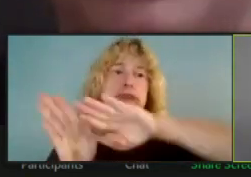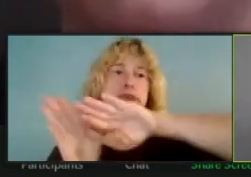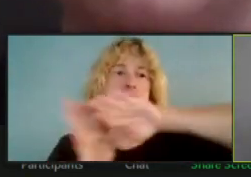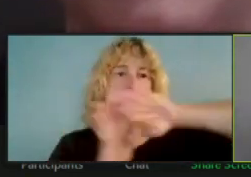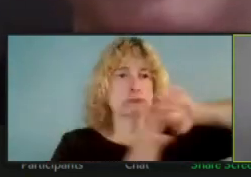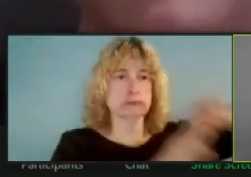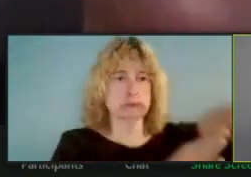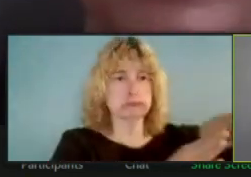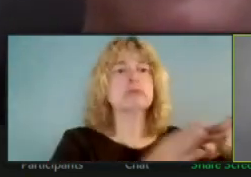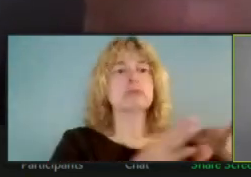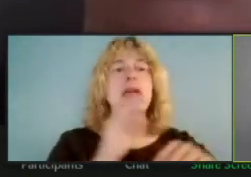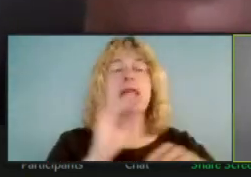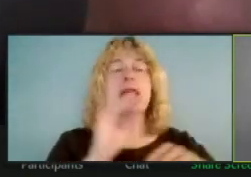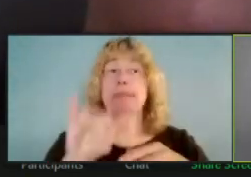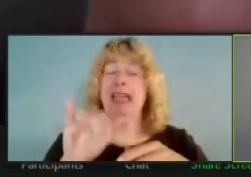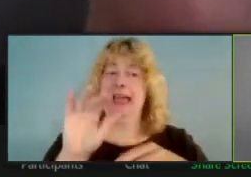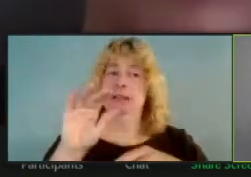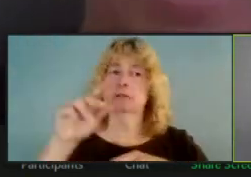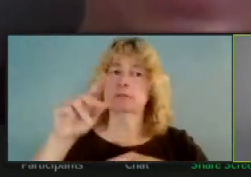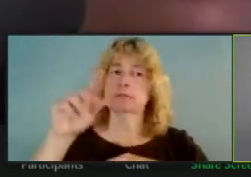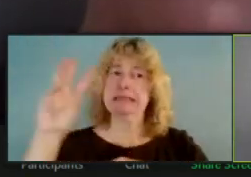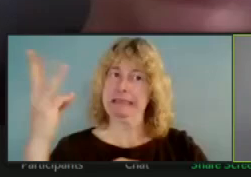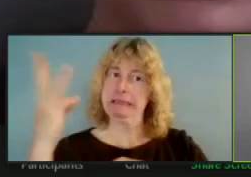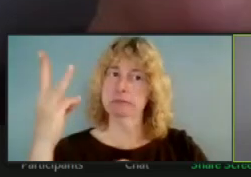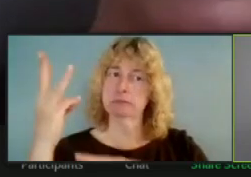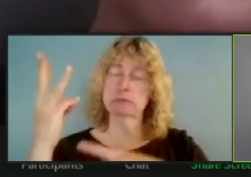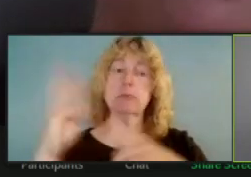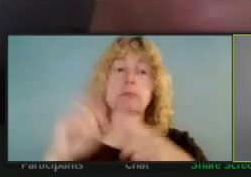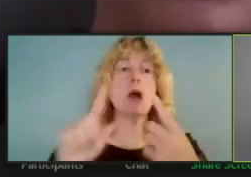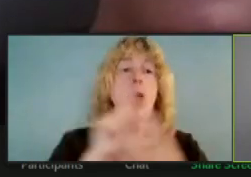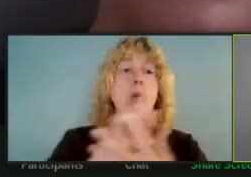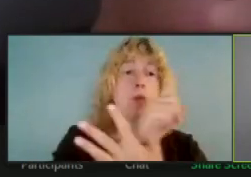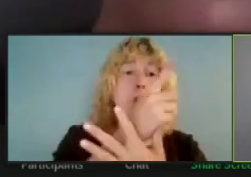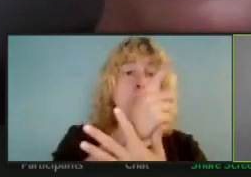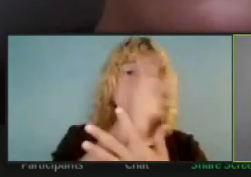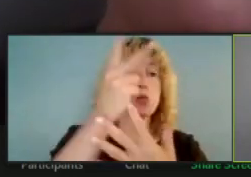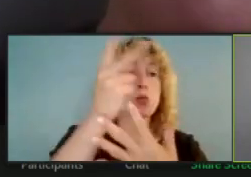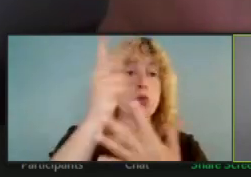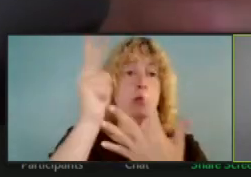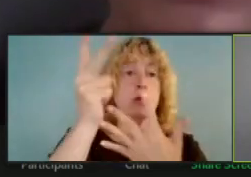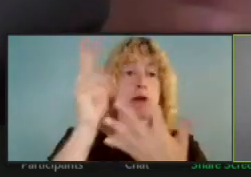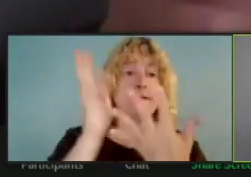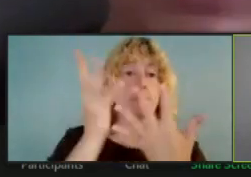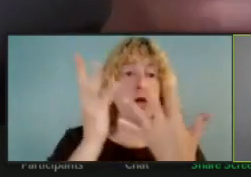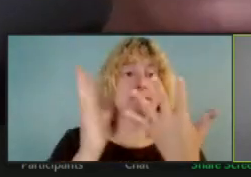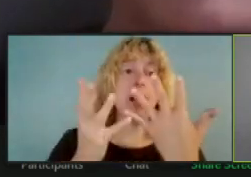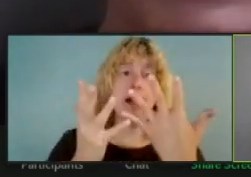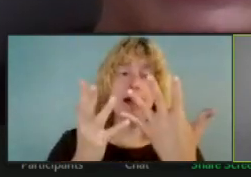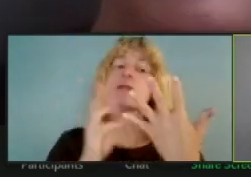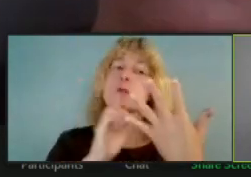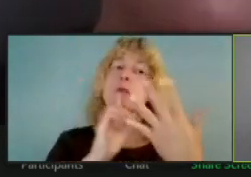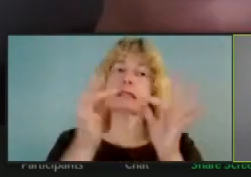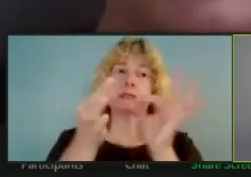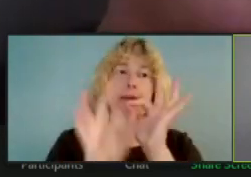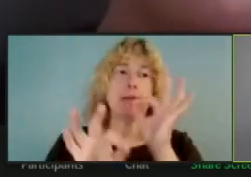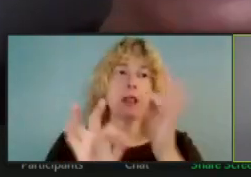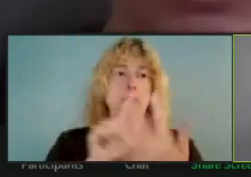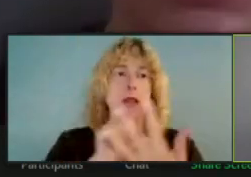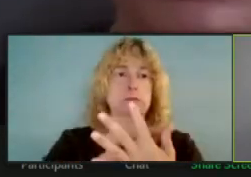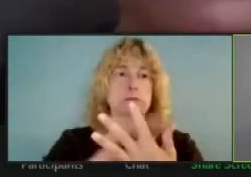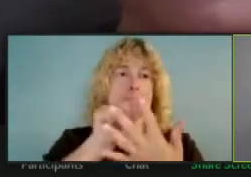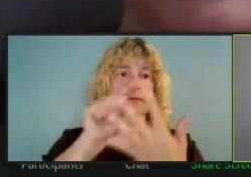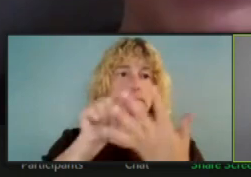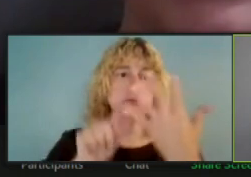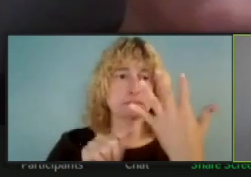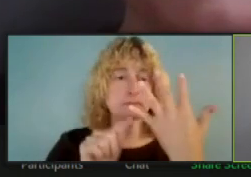before phase 6 and phases 1 through 5, it's pretty simple. If we are as a state, or if any